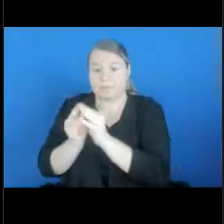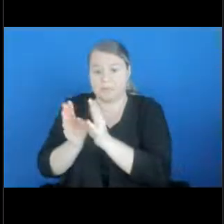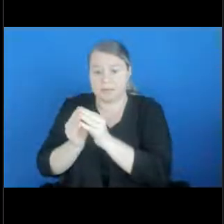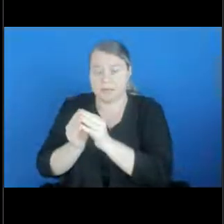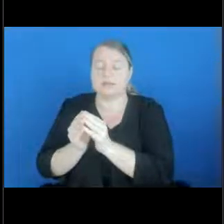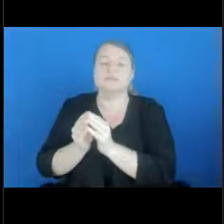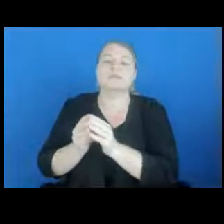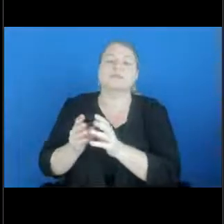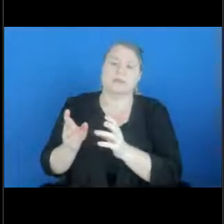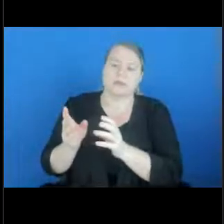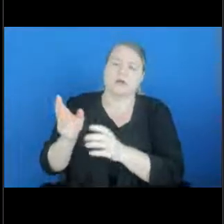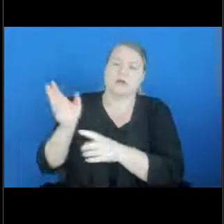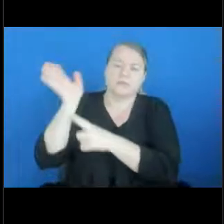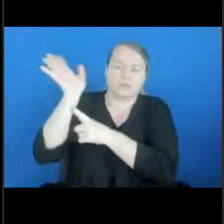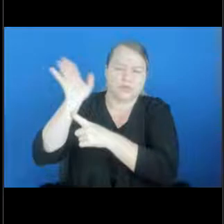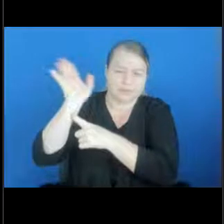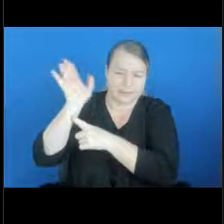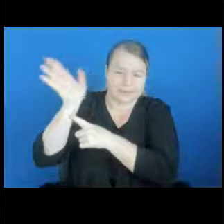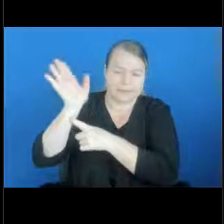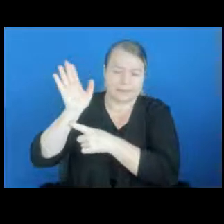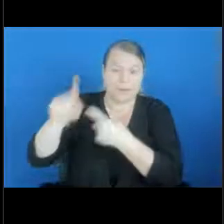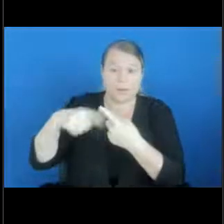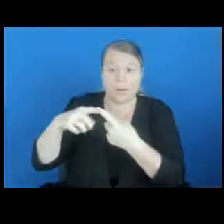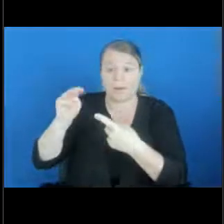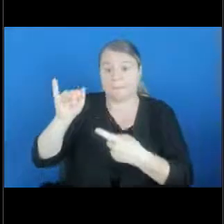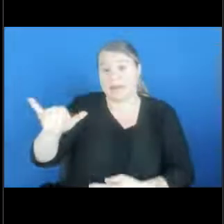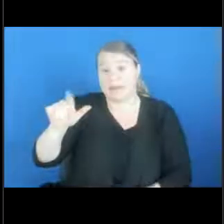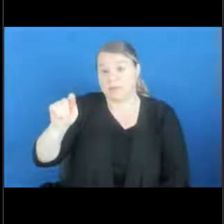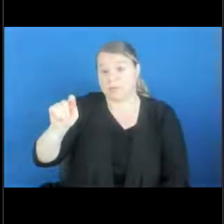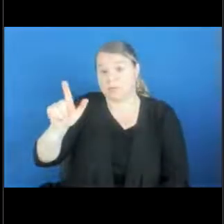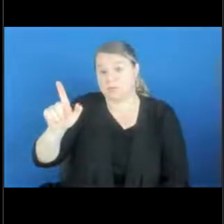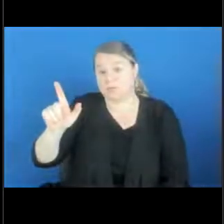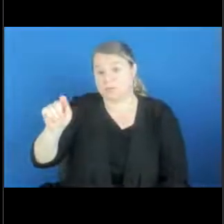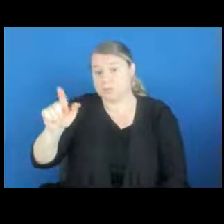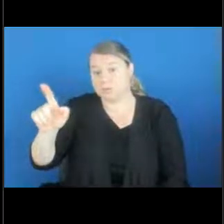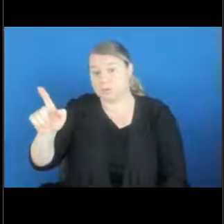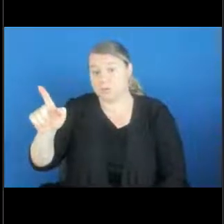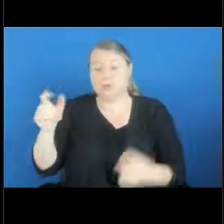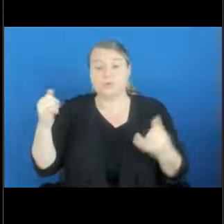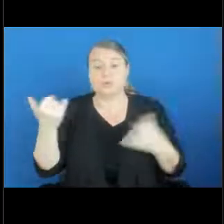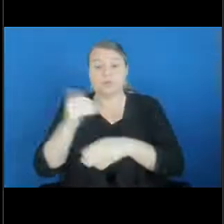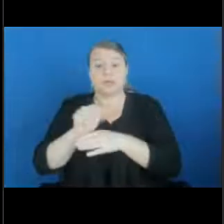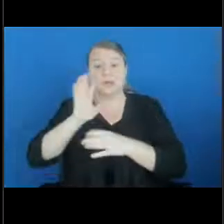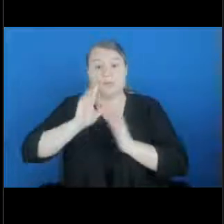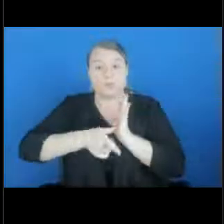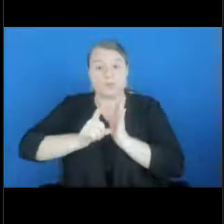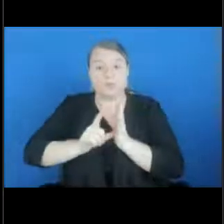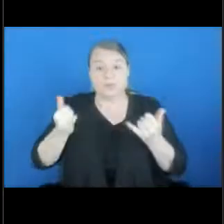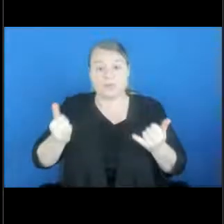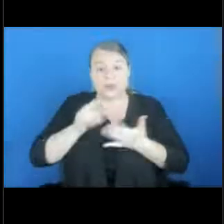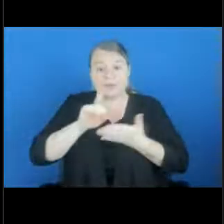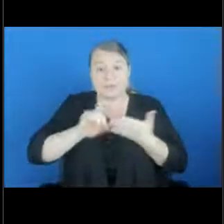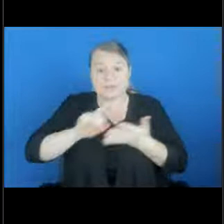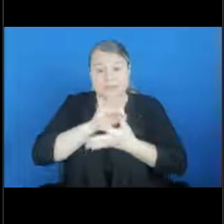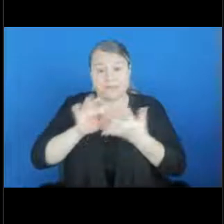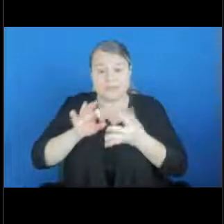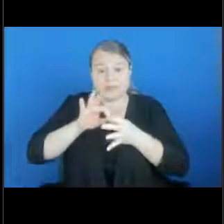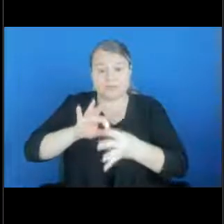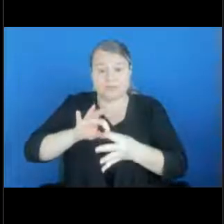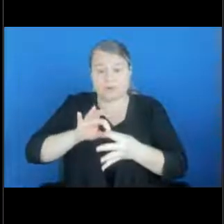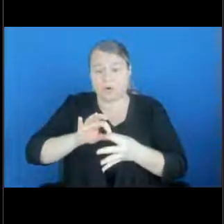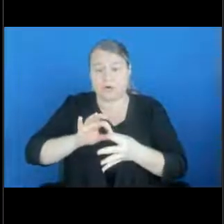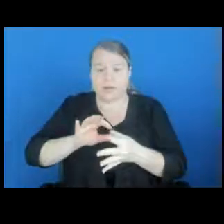to the public in May of 2021. As part of the public hearing tonight, we will review the current design features